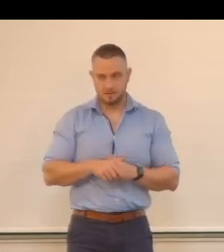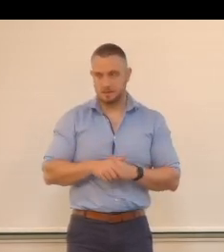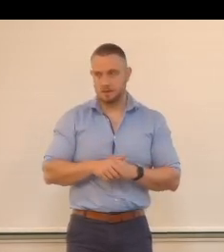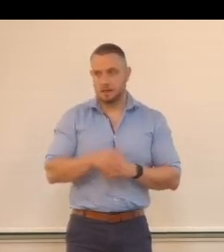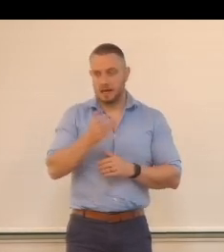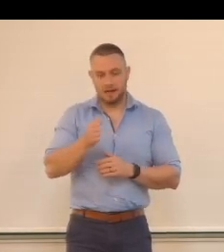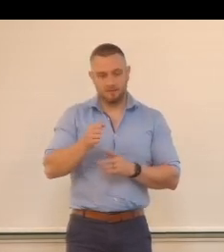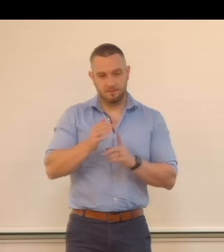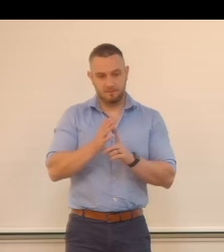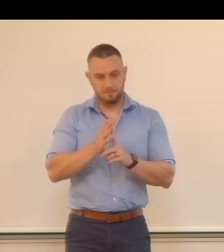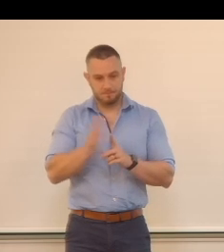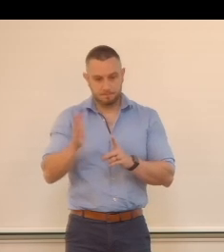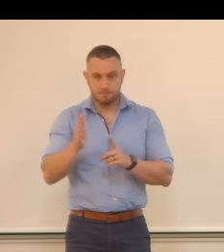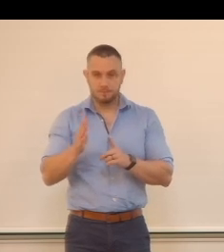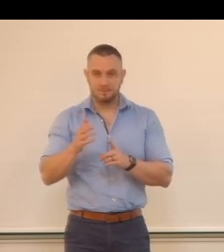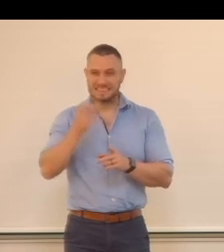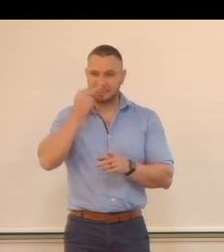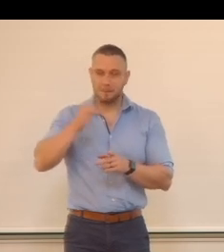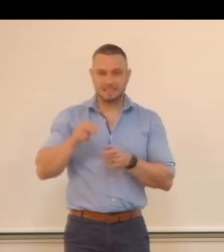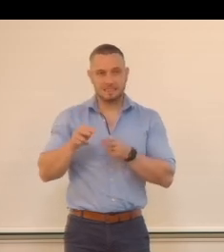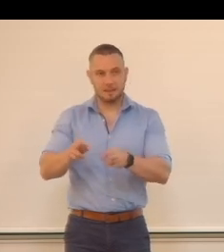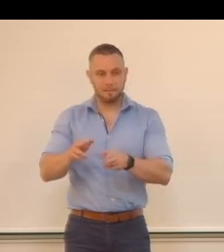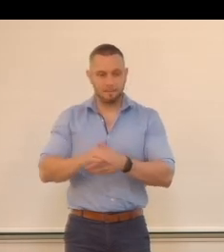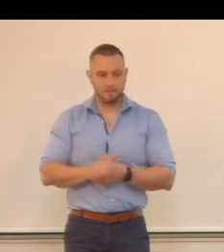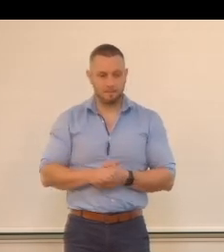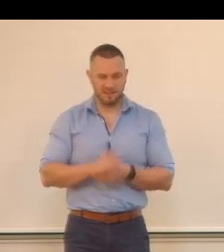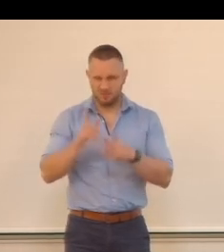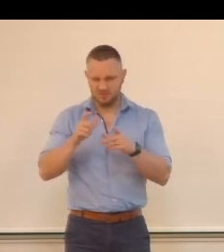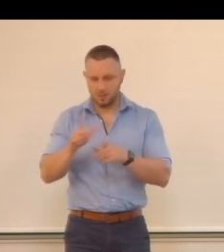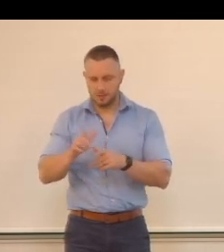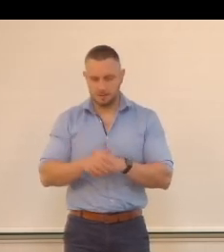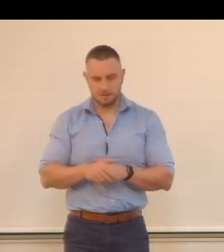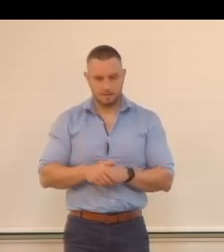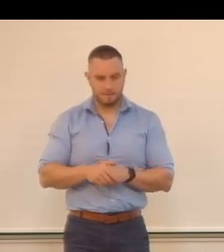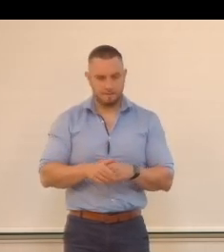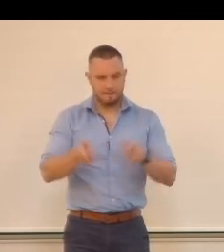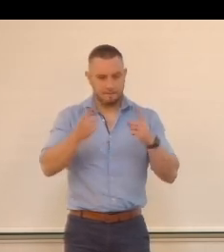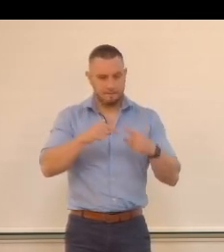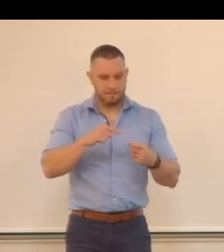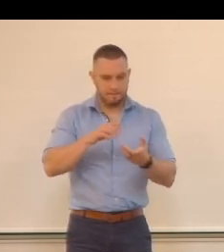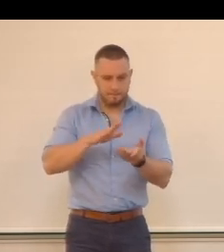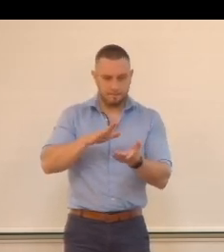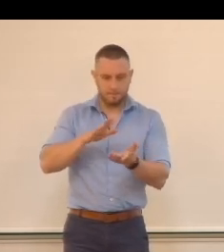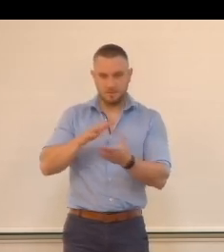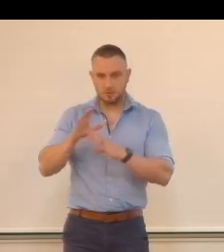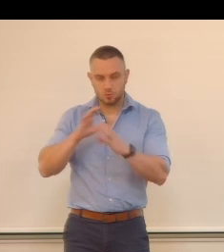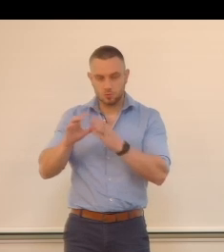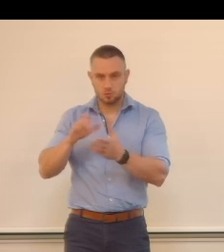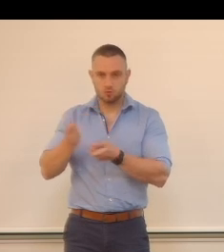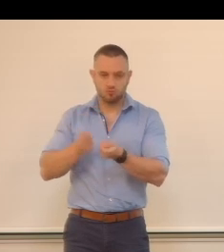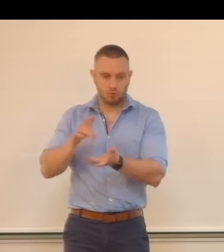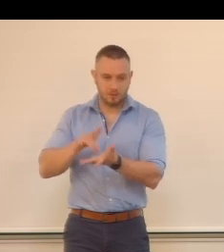a simulator system, and I'll show another picture of that in a moment, and Common Control Center, and then GMWS